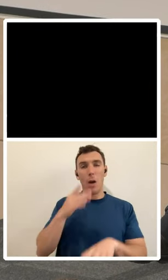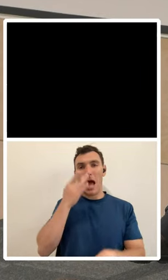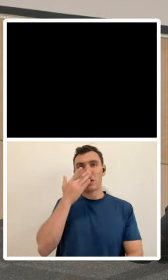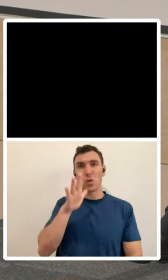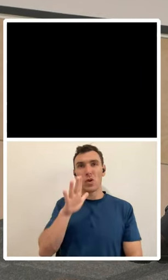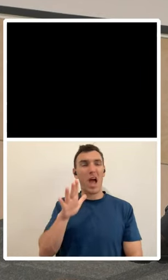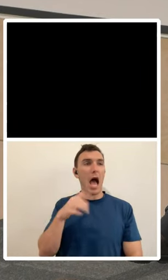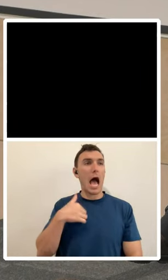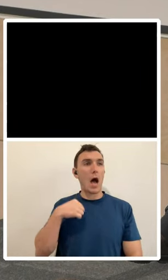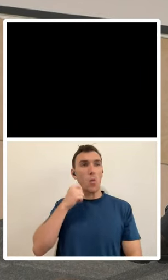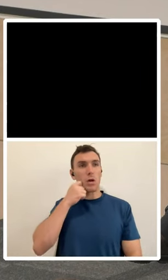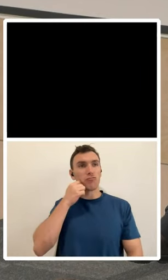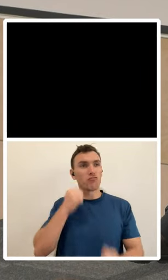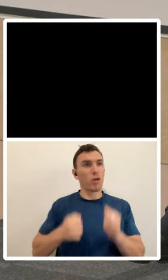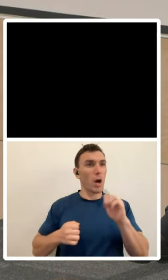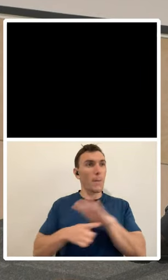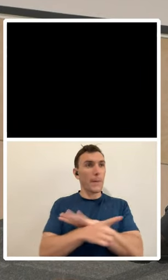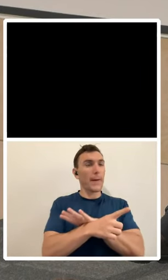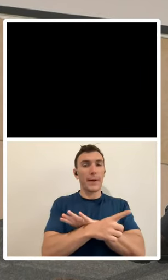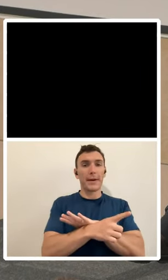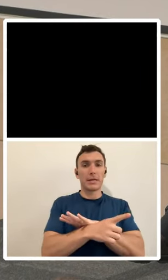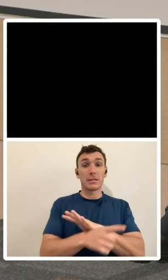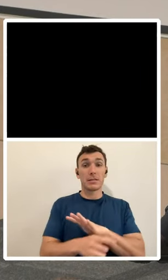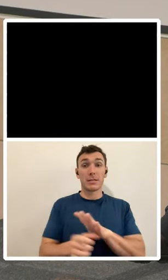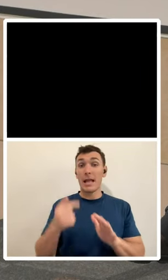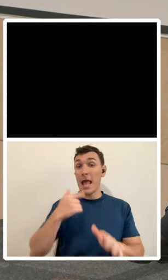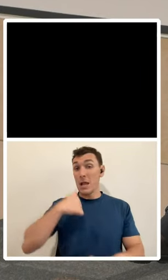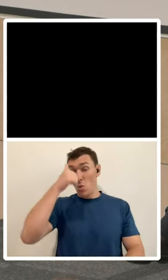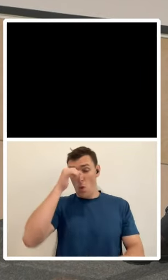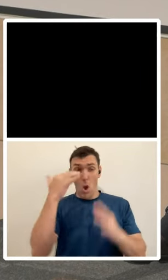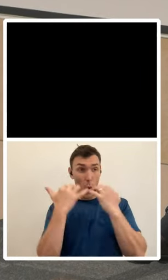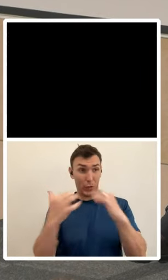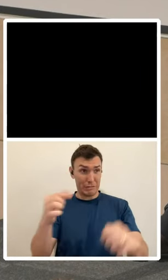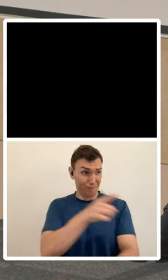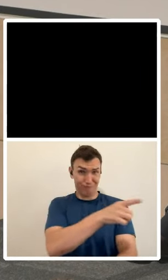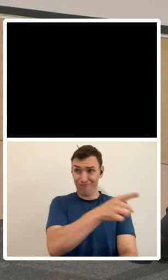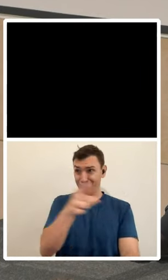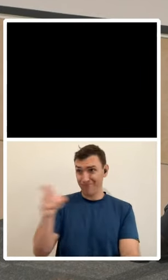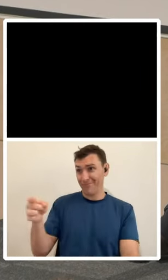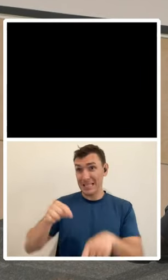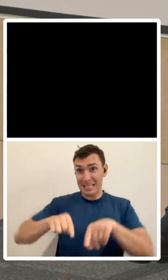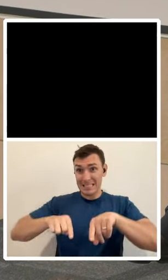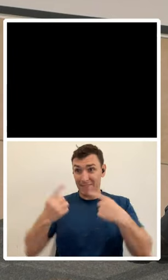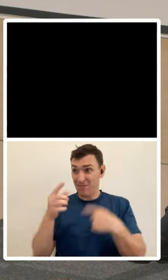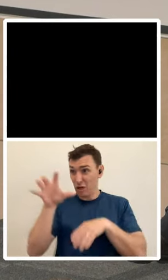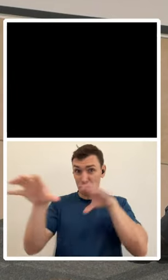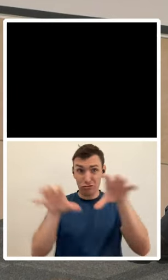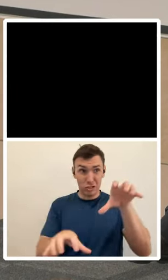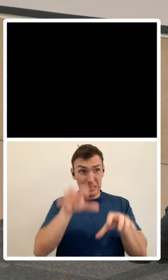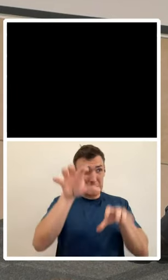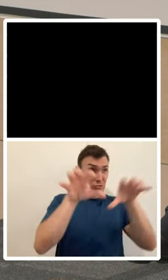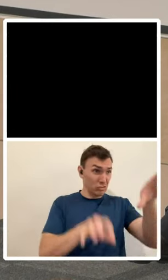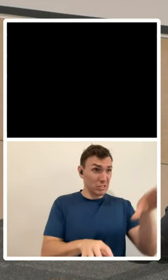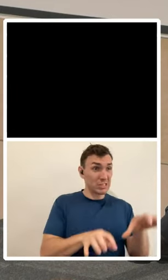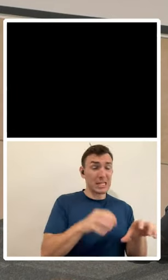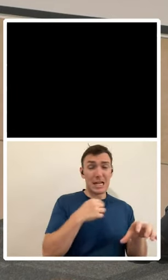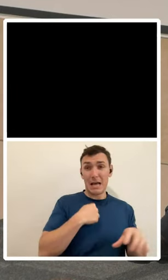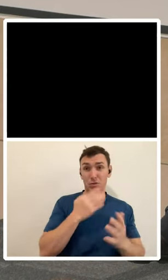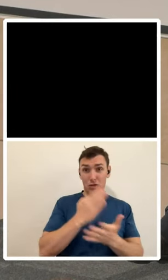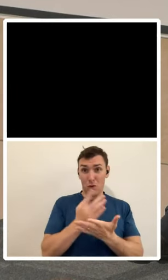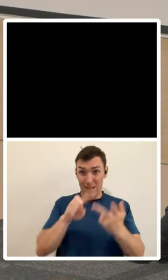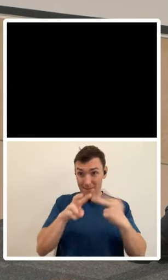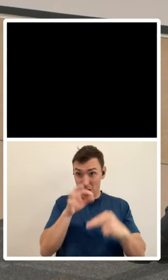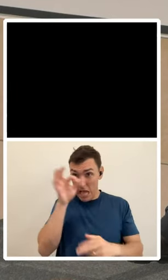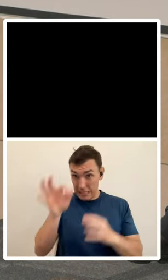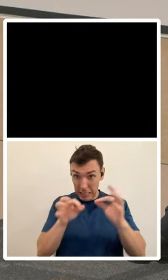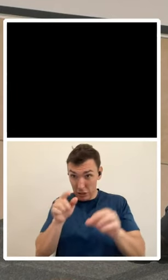be people here from many, many countries, and I'm sure... loads of them will tell you it's the same where I'm coming from. Mm-hmm. Inequality is increasing, housing is becoming more expensive, wages are not